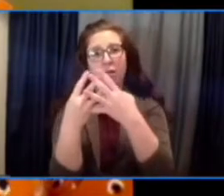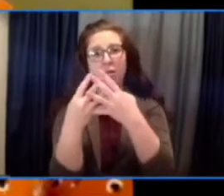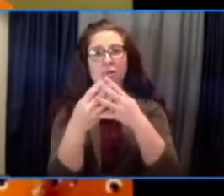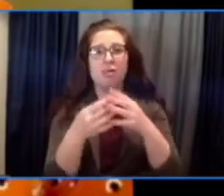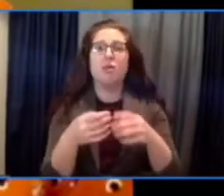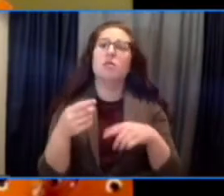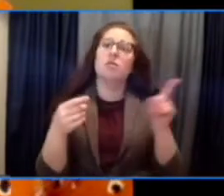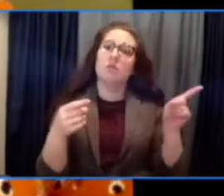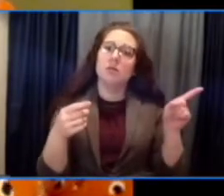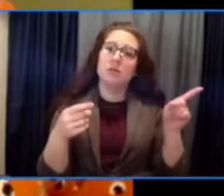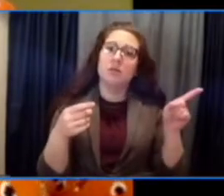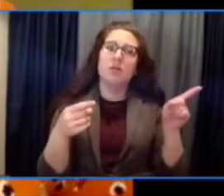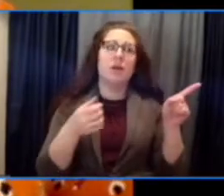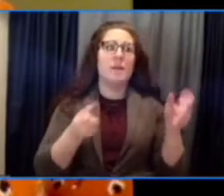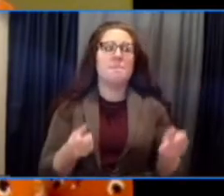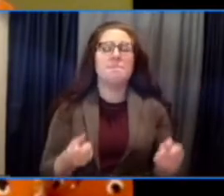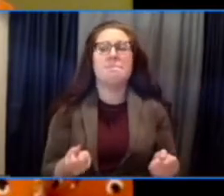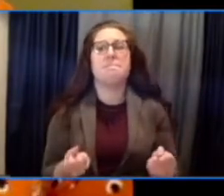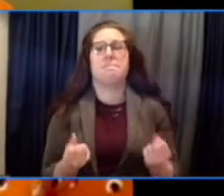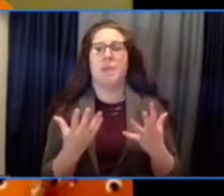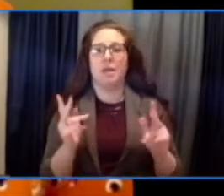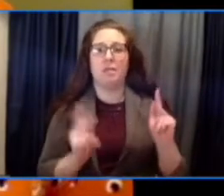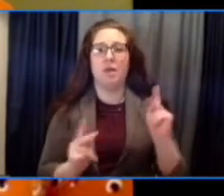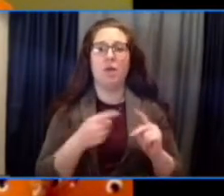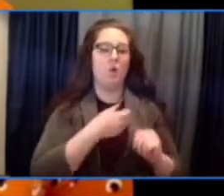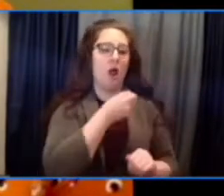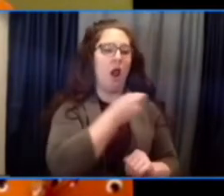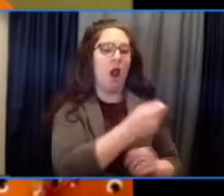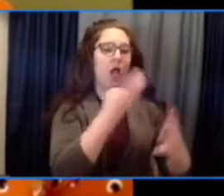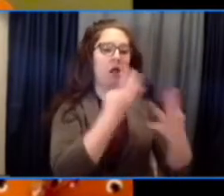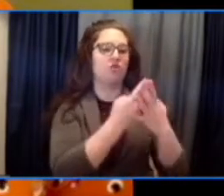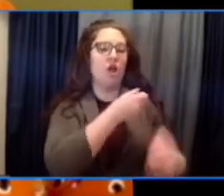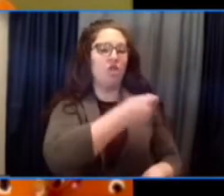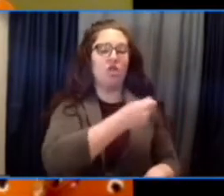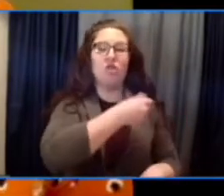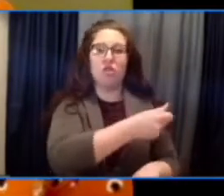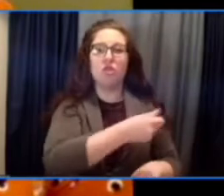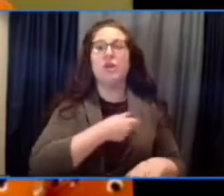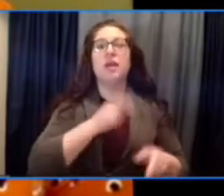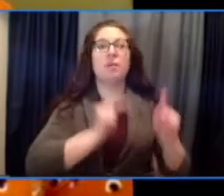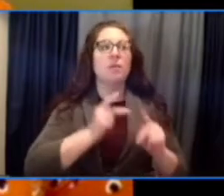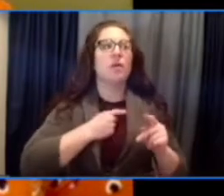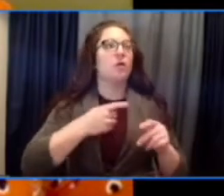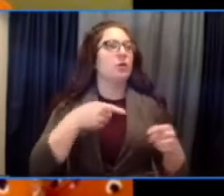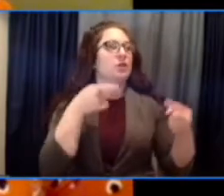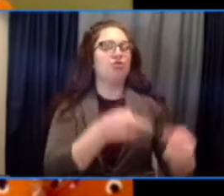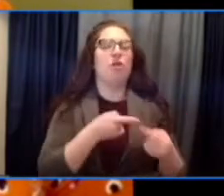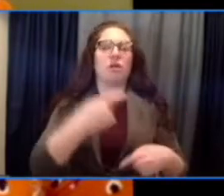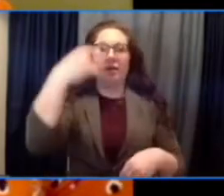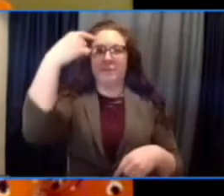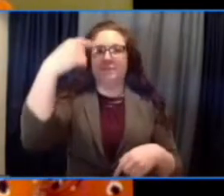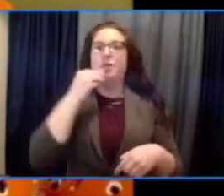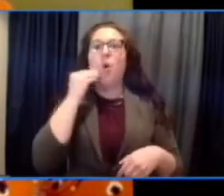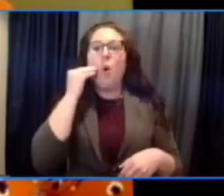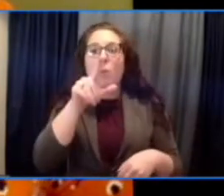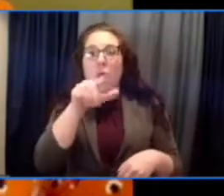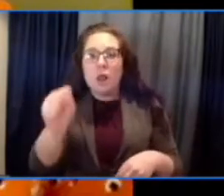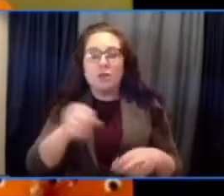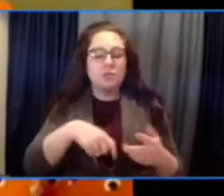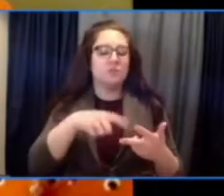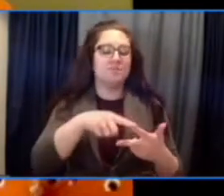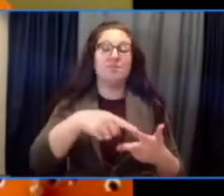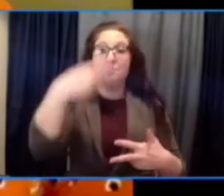jails with folks who were chronically homeless, people who had issues with substance dependency, people who had mental health